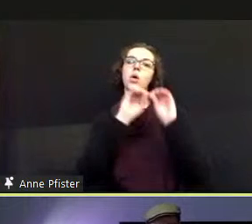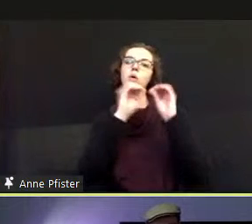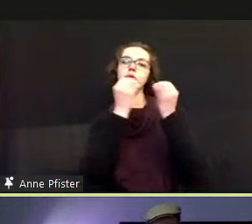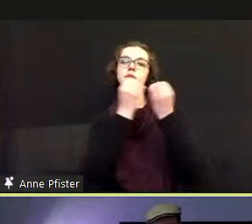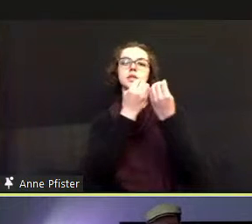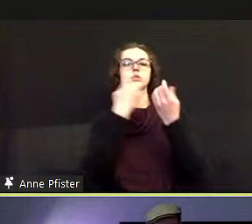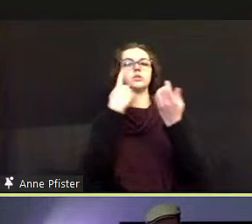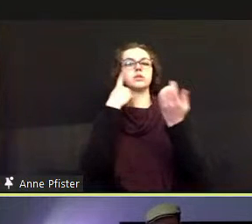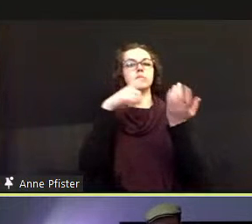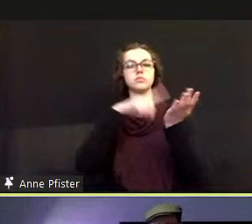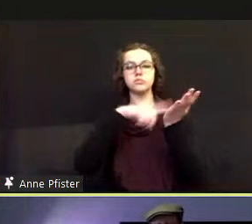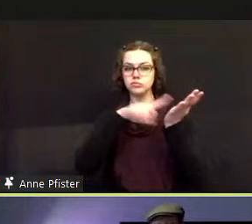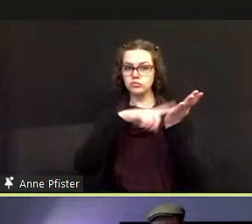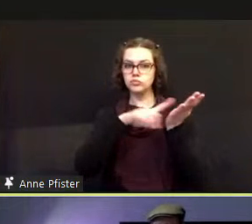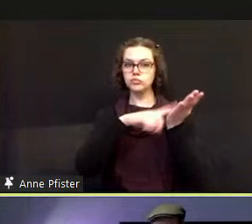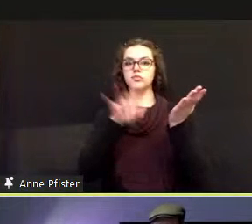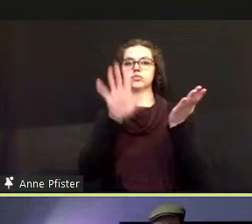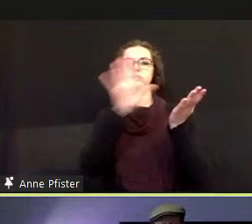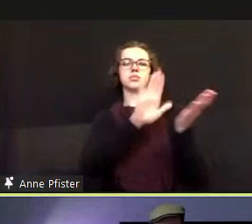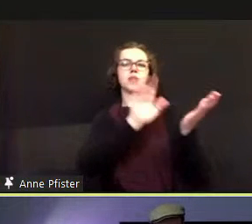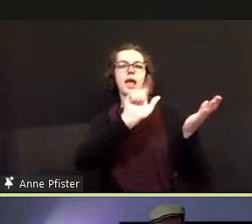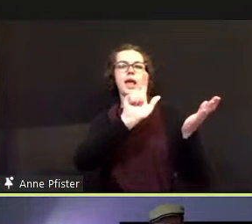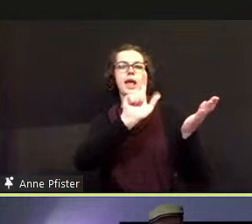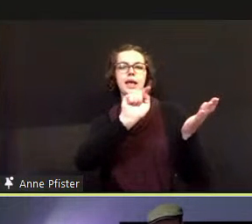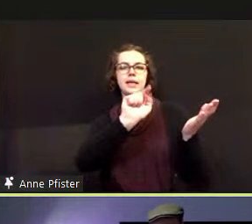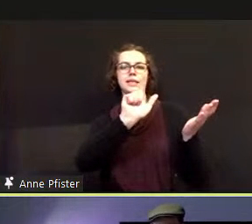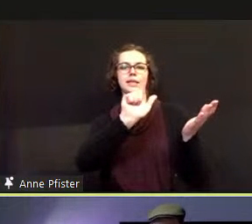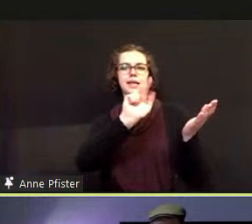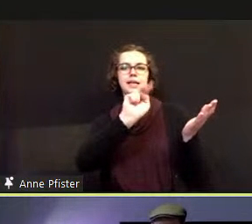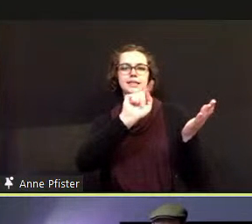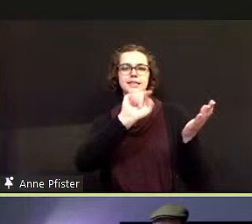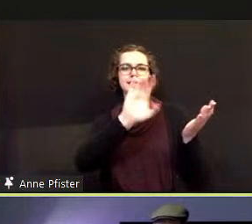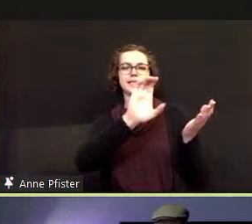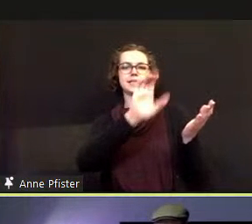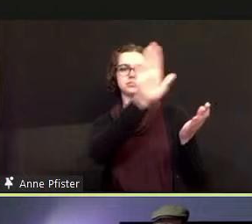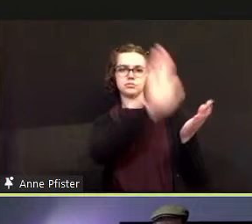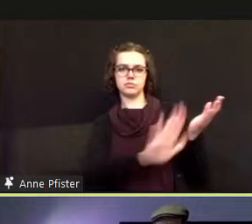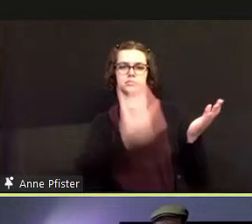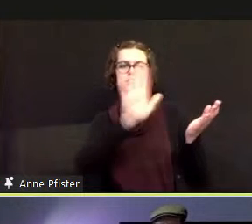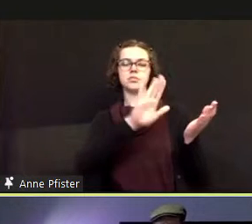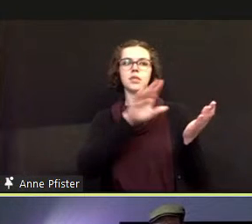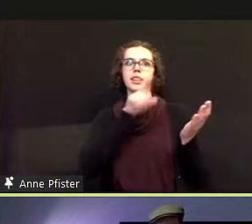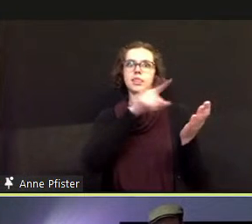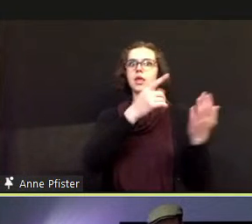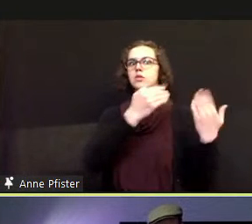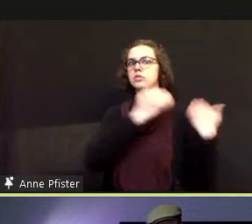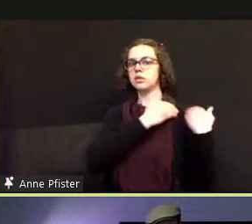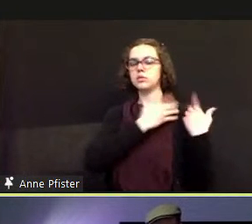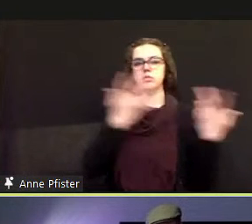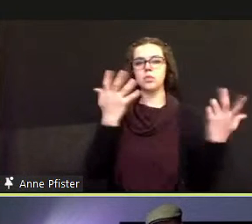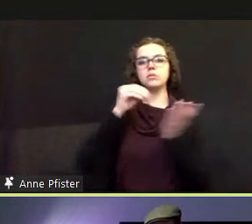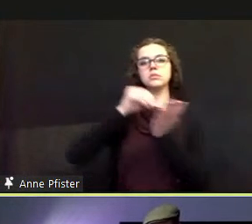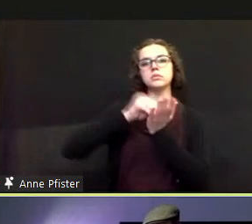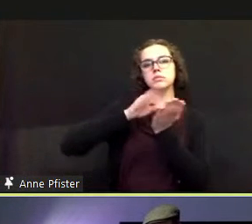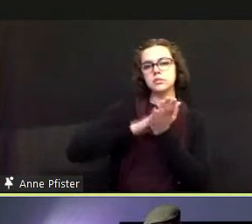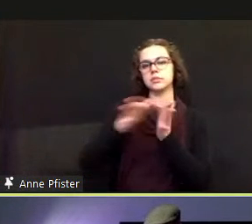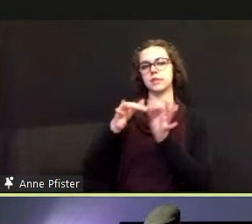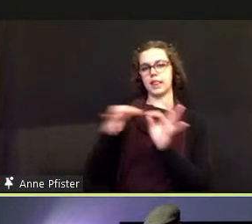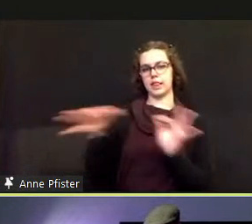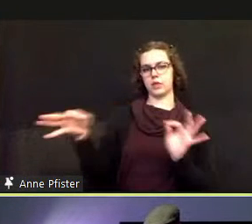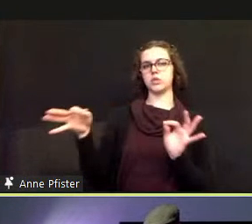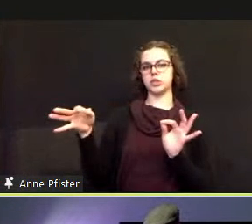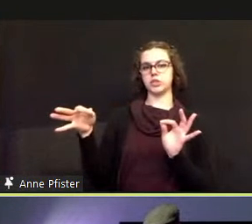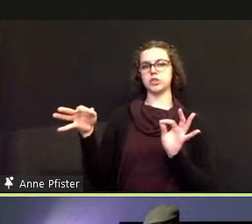Atlantic Coast, was tasked with the idea of documenting these languages. And that was in part